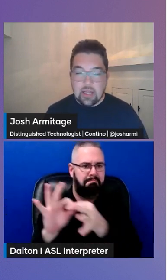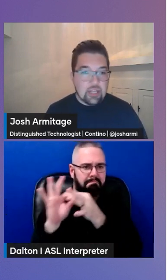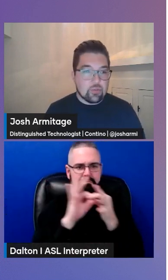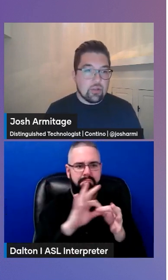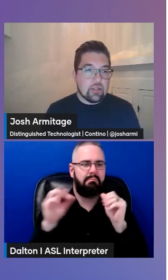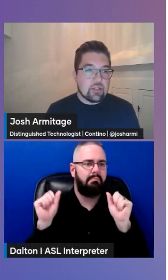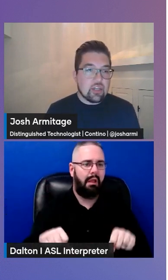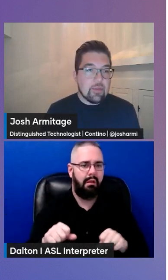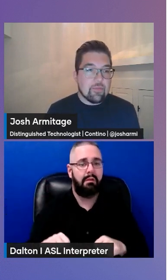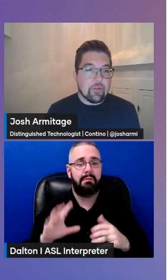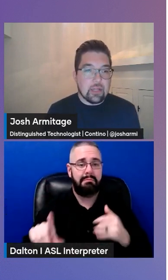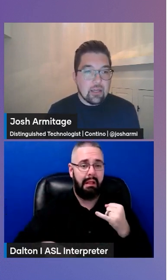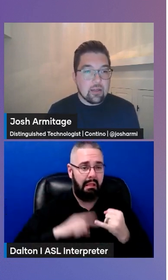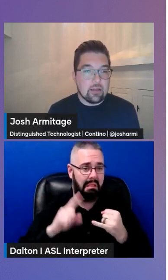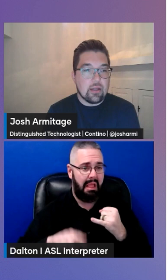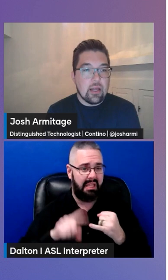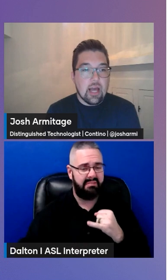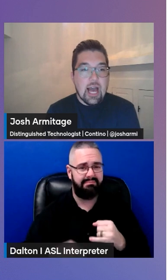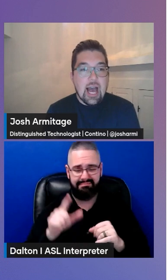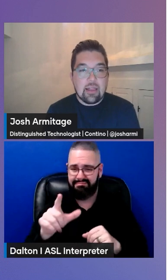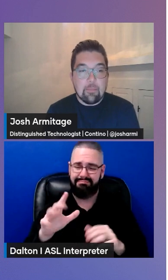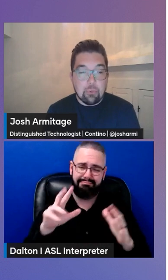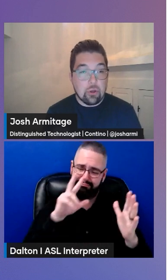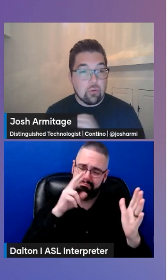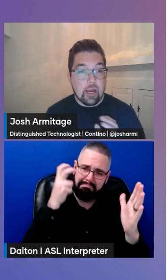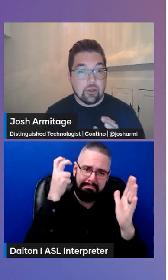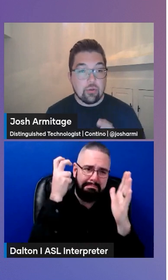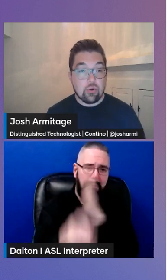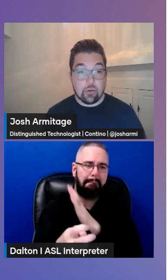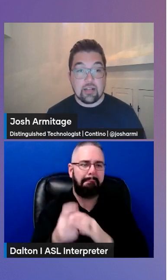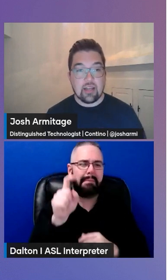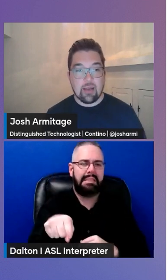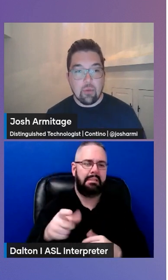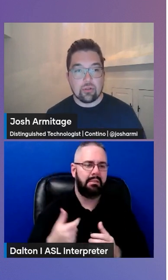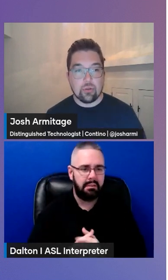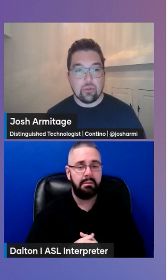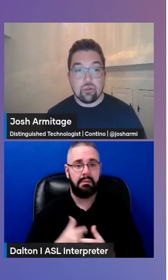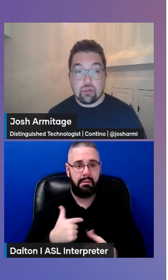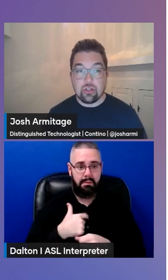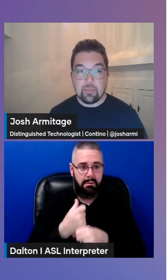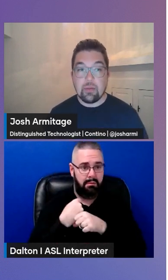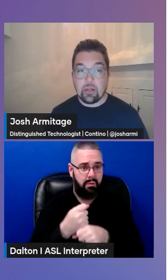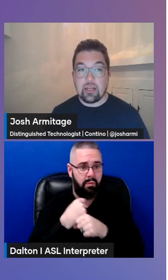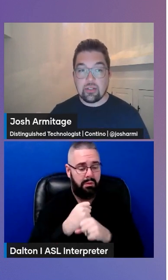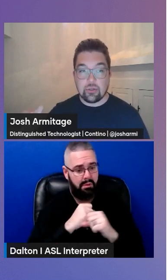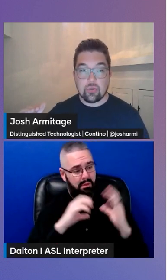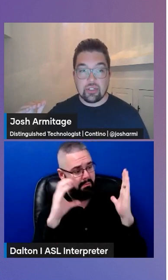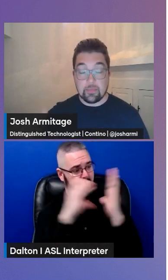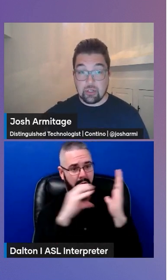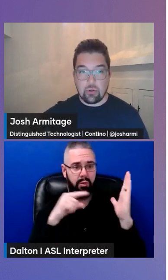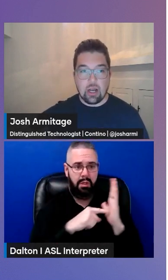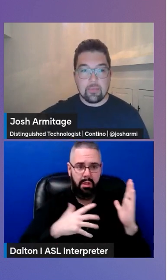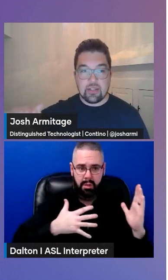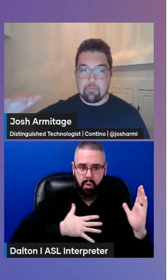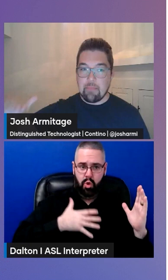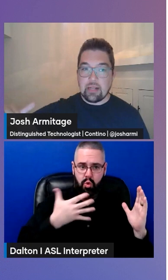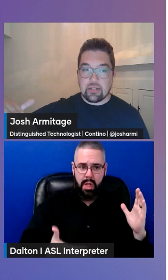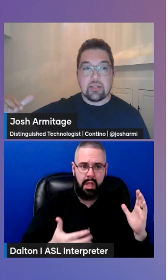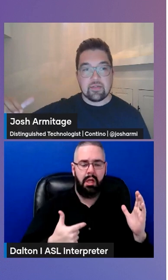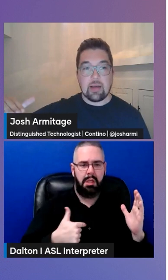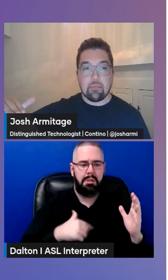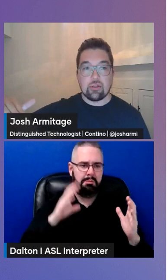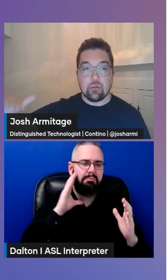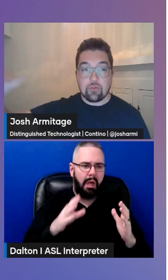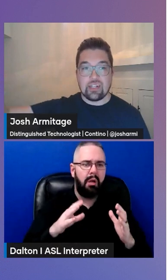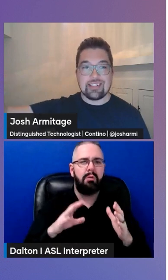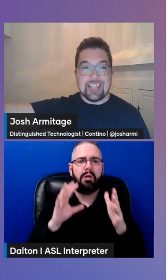And the last one is commit fully. At the point where you create a module, you should be willing to subscribe to the maintenance